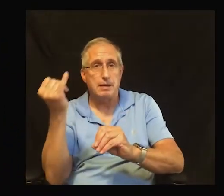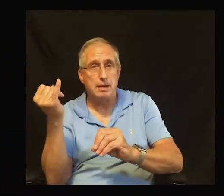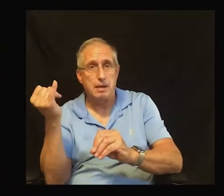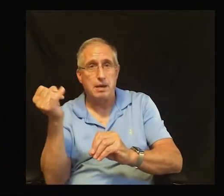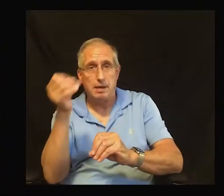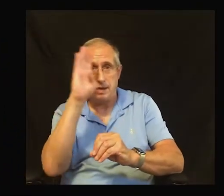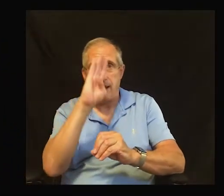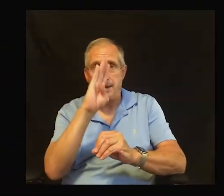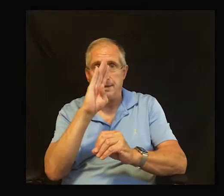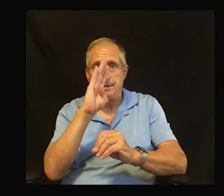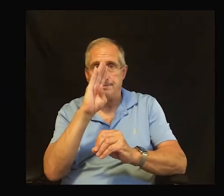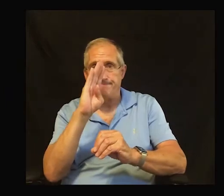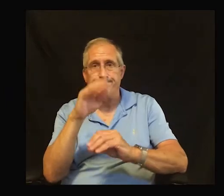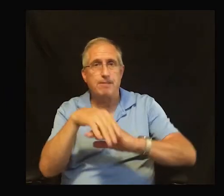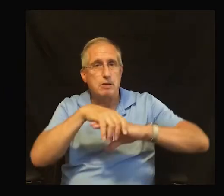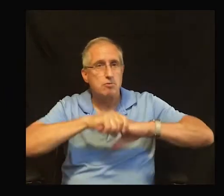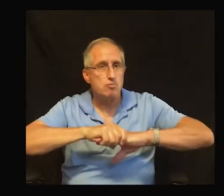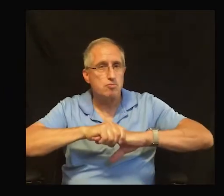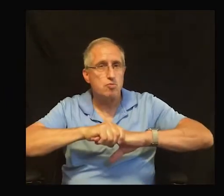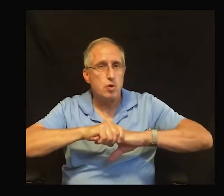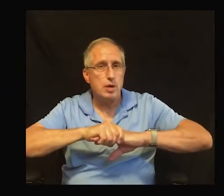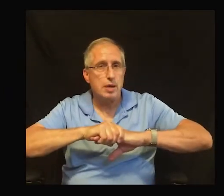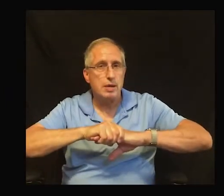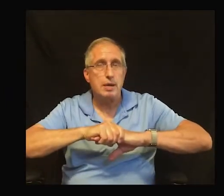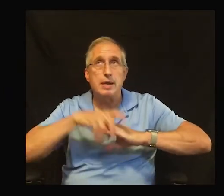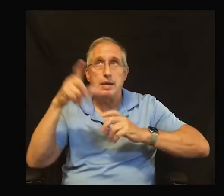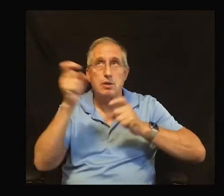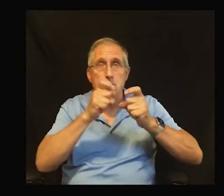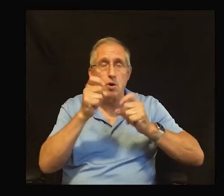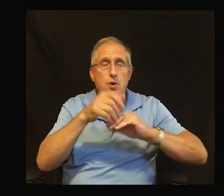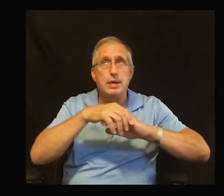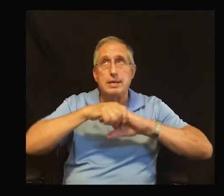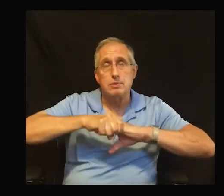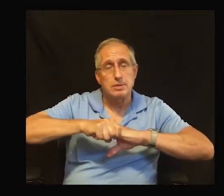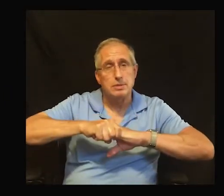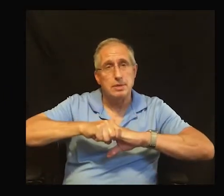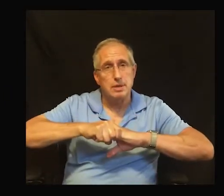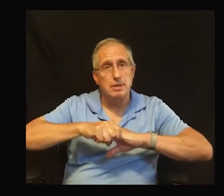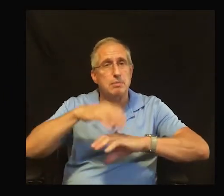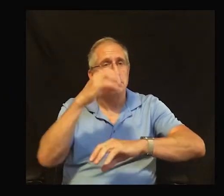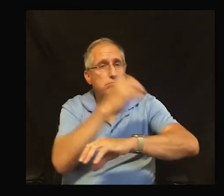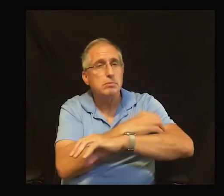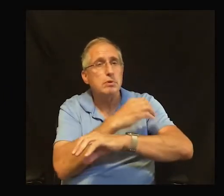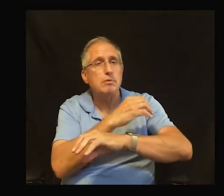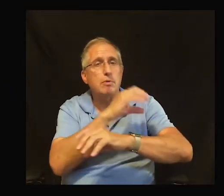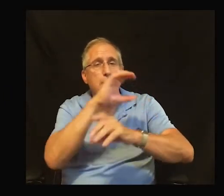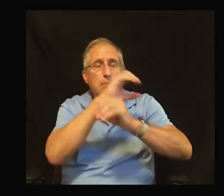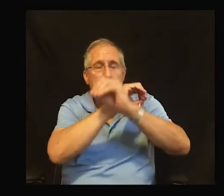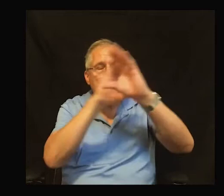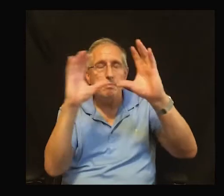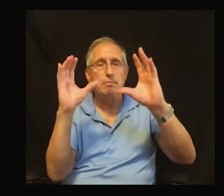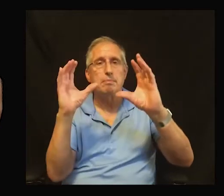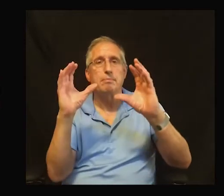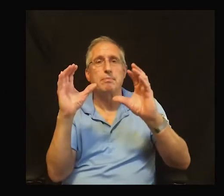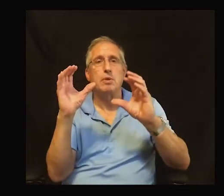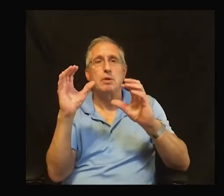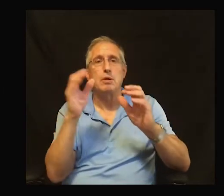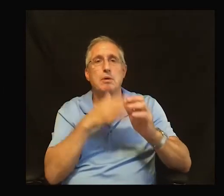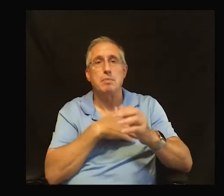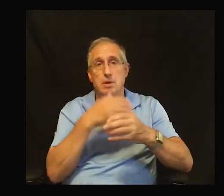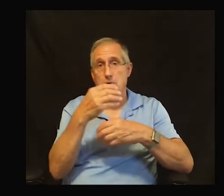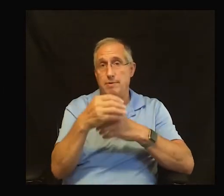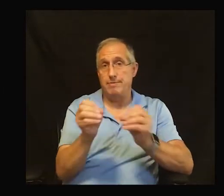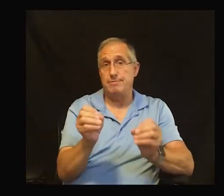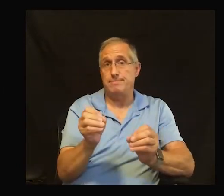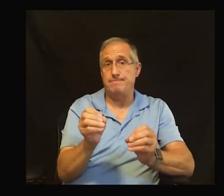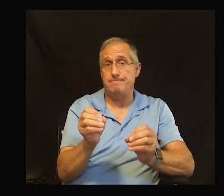this idea of that God is at hand, and this idea that he's taking my hand and he's squeezing it, is a powerful, powerful picture. As a matter of fact, in